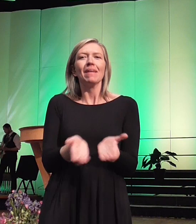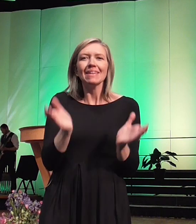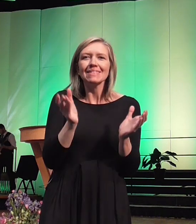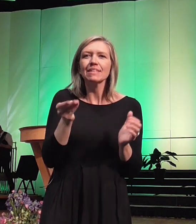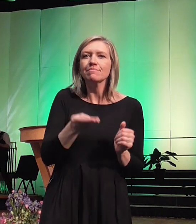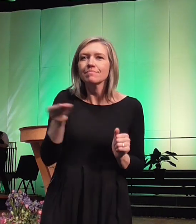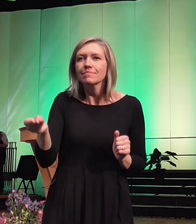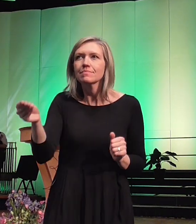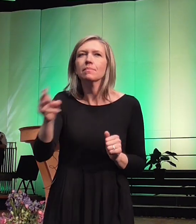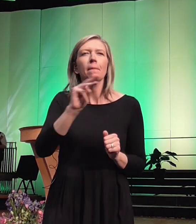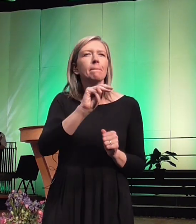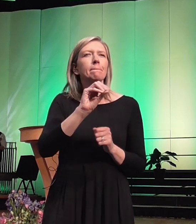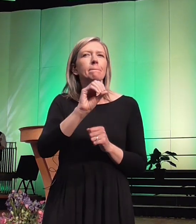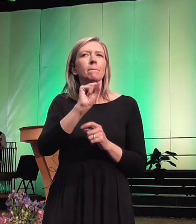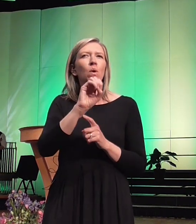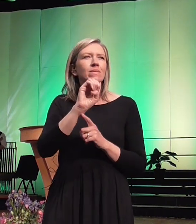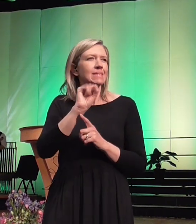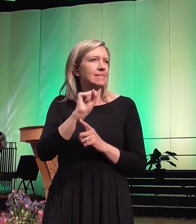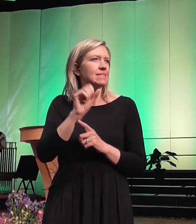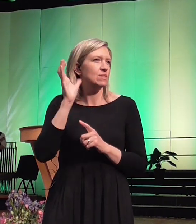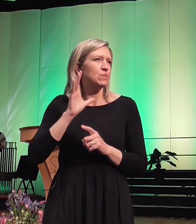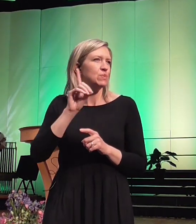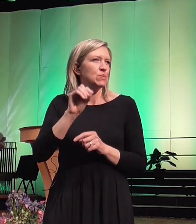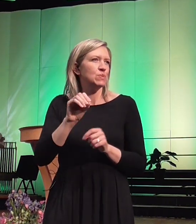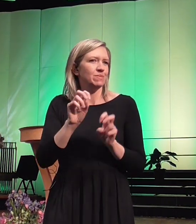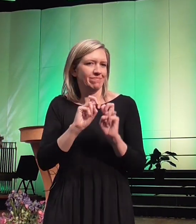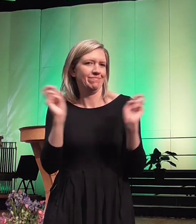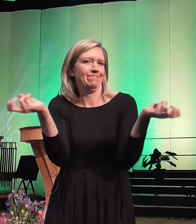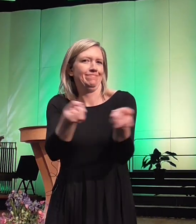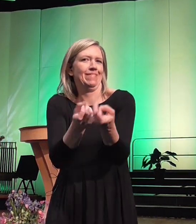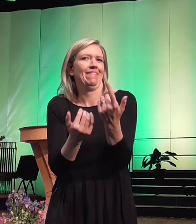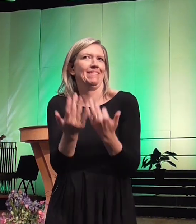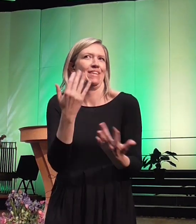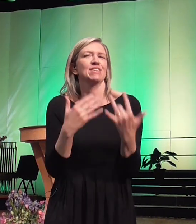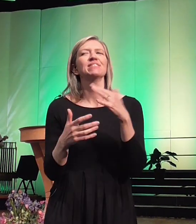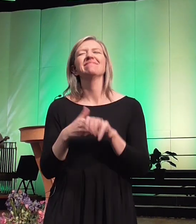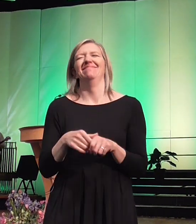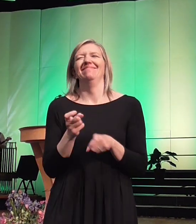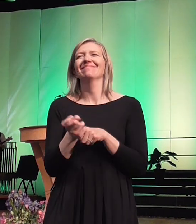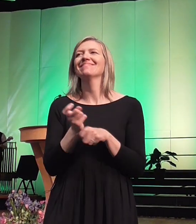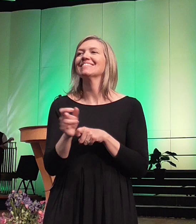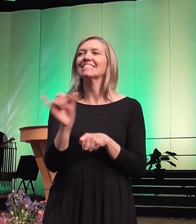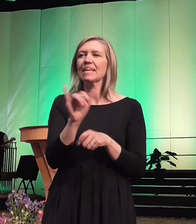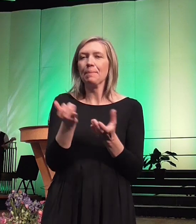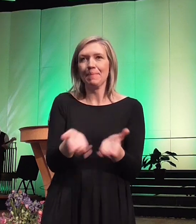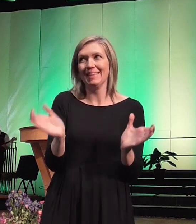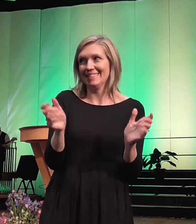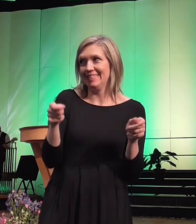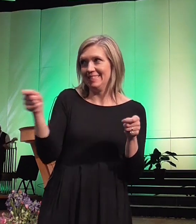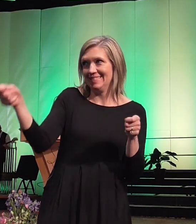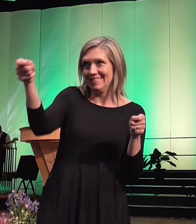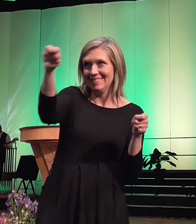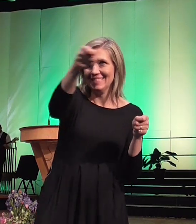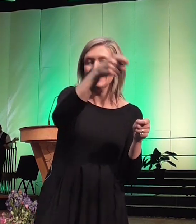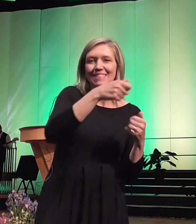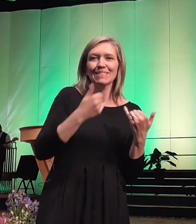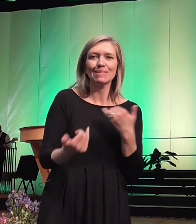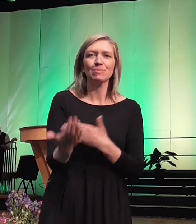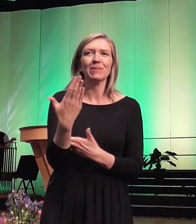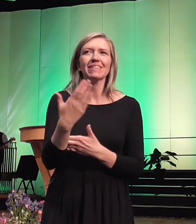way that Moses used to do it around the campfire. And so we're using those same baskets this morning. So if you